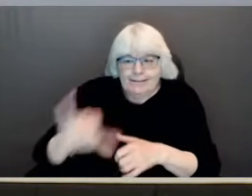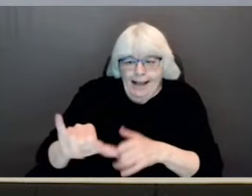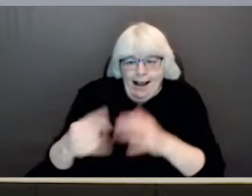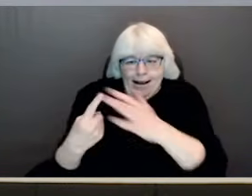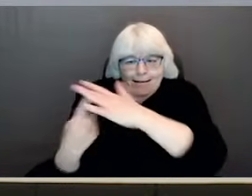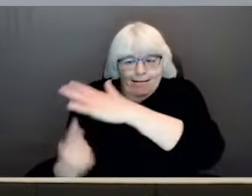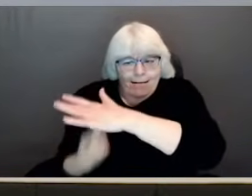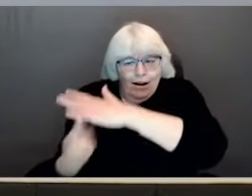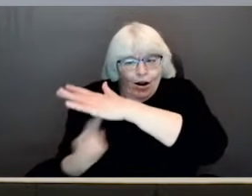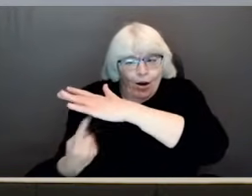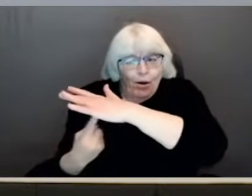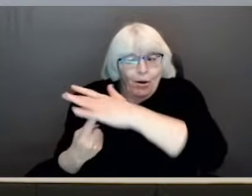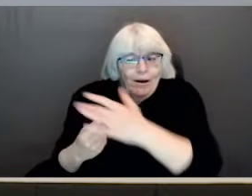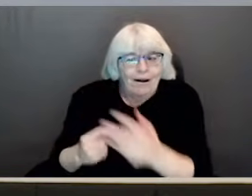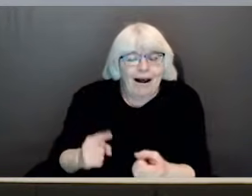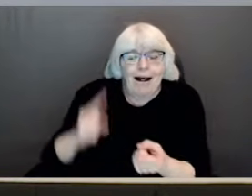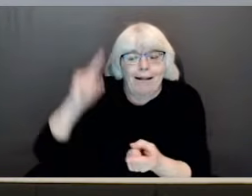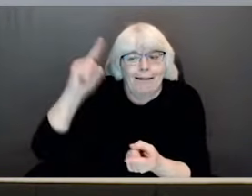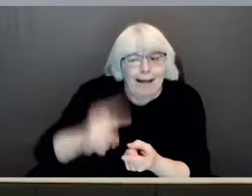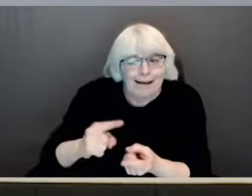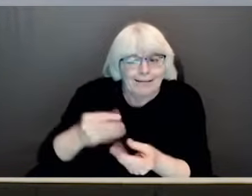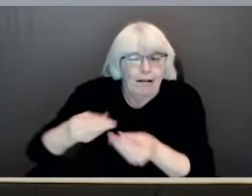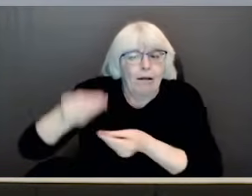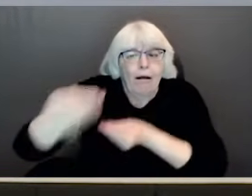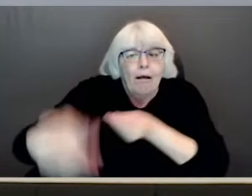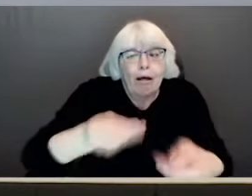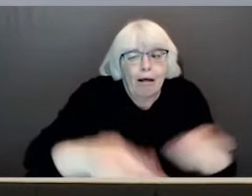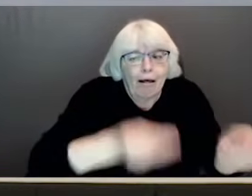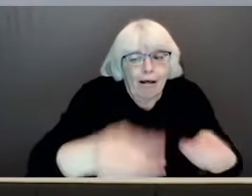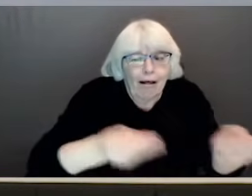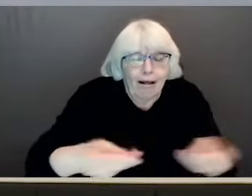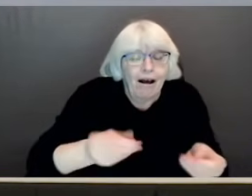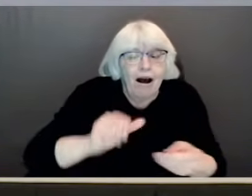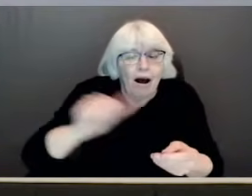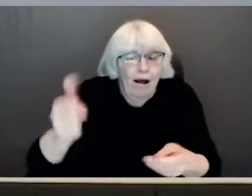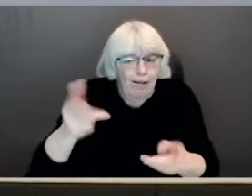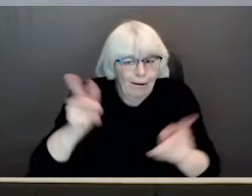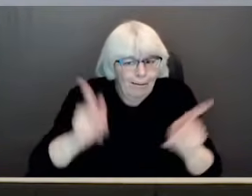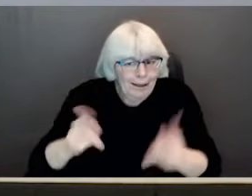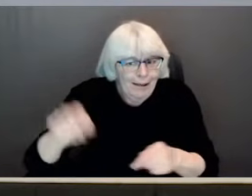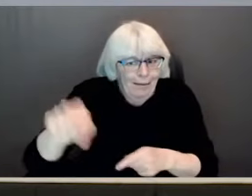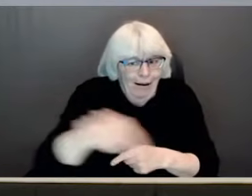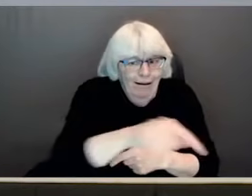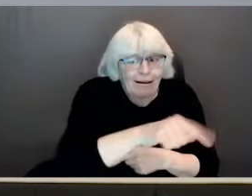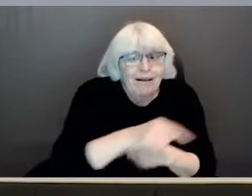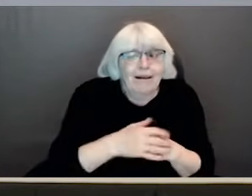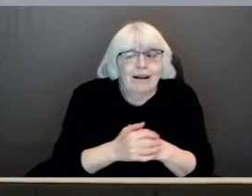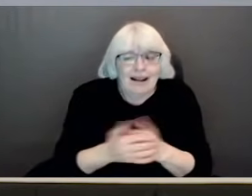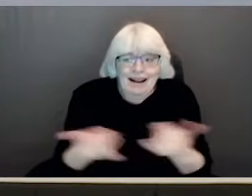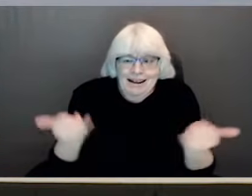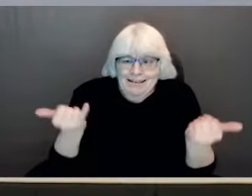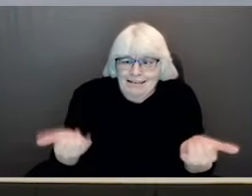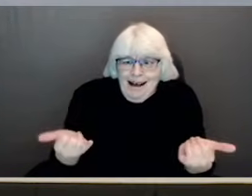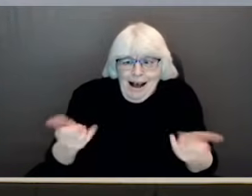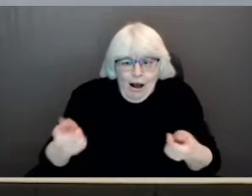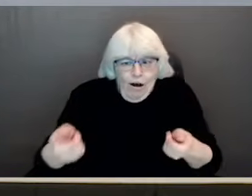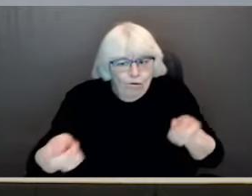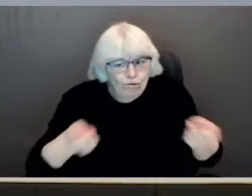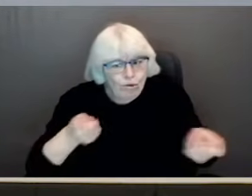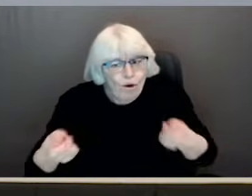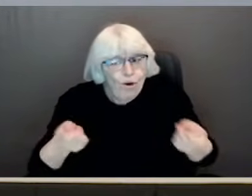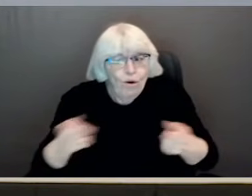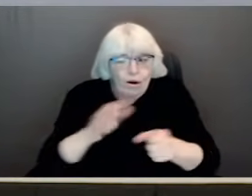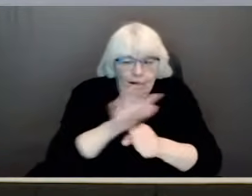and the world continue to manage the pandemic, we are getting questions about travel, especially as individuals plan for the